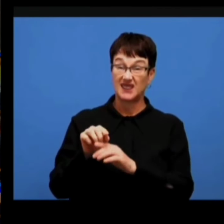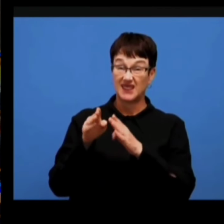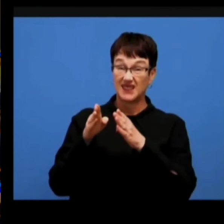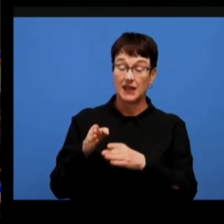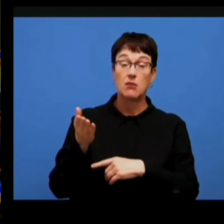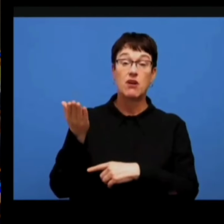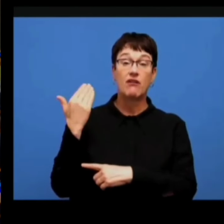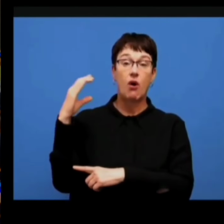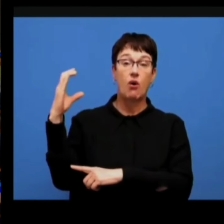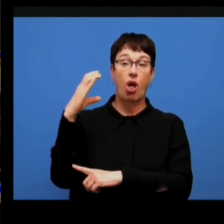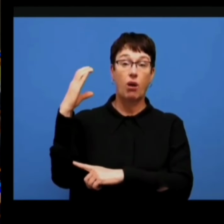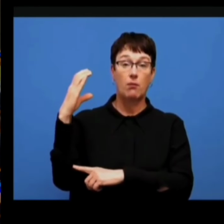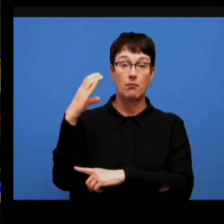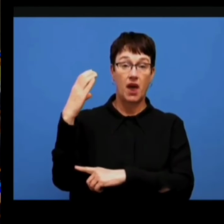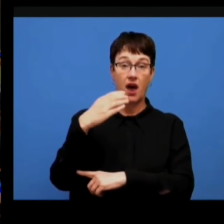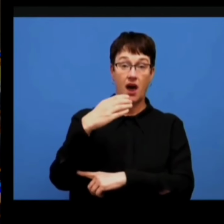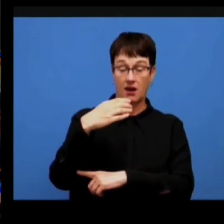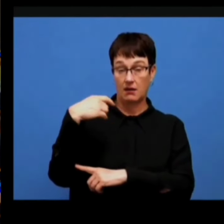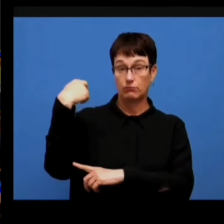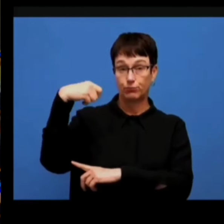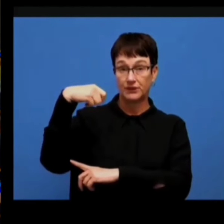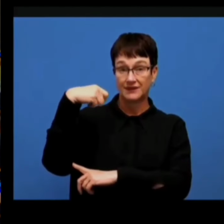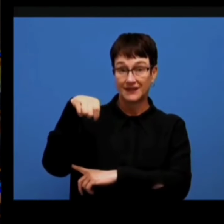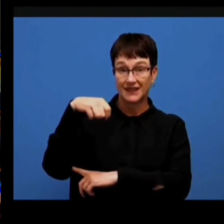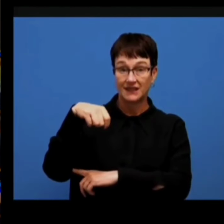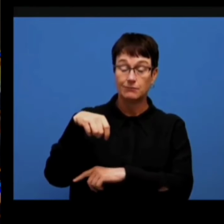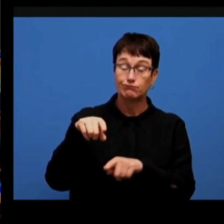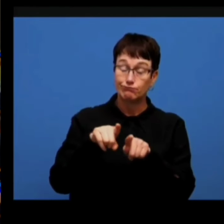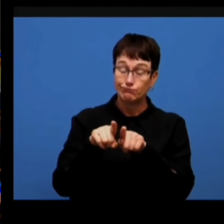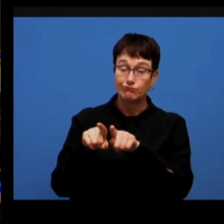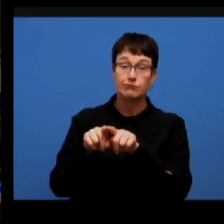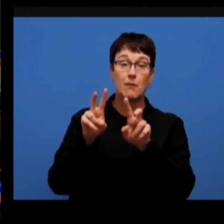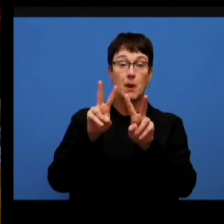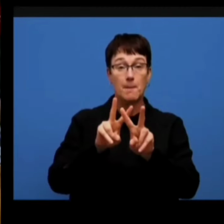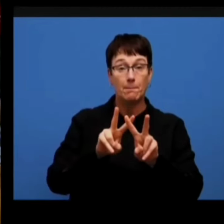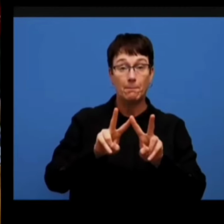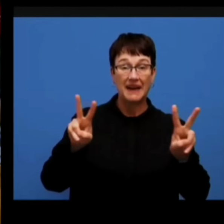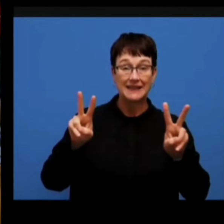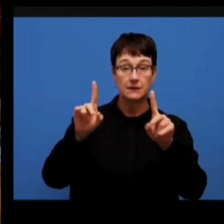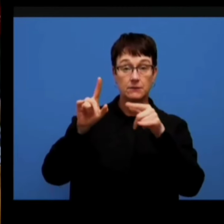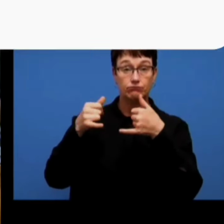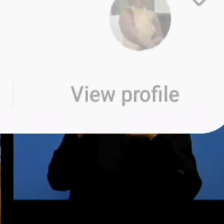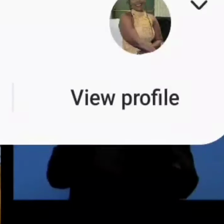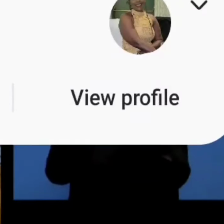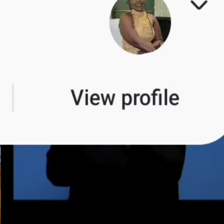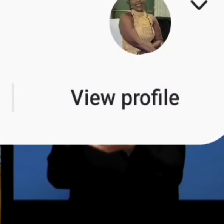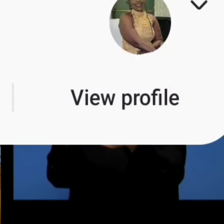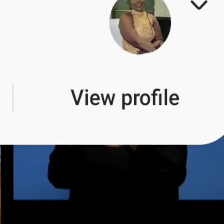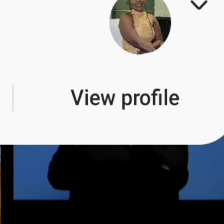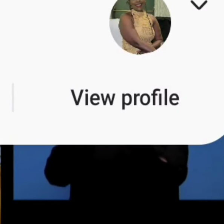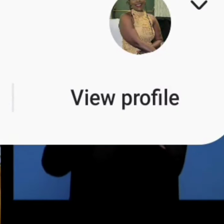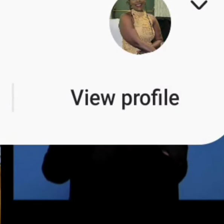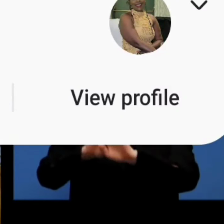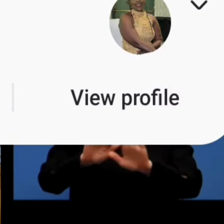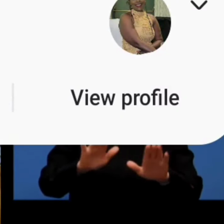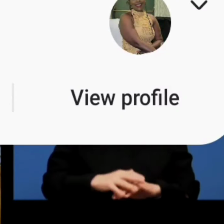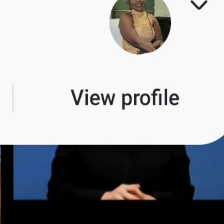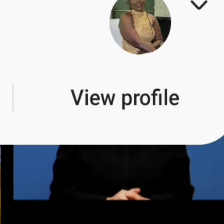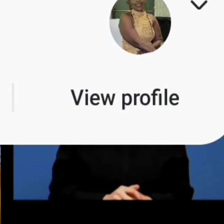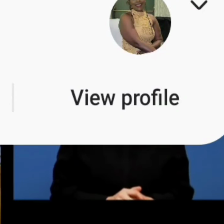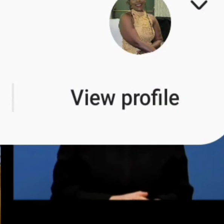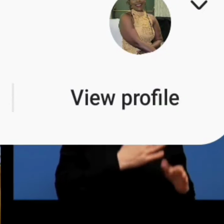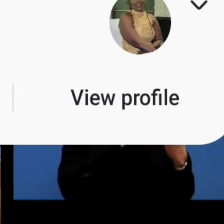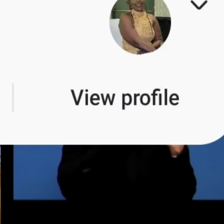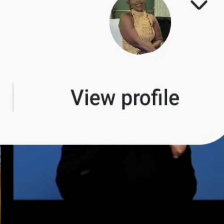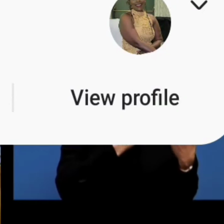Co-chairs, excellencies, ladies and gentlemen, like my fellow elder, Ellen